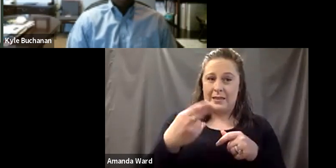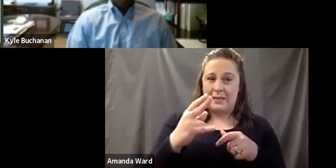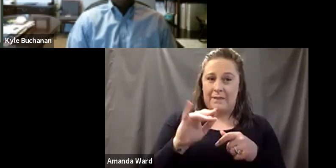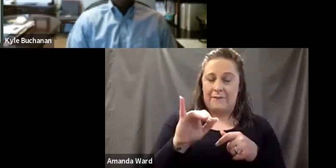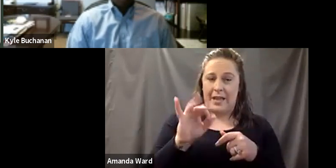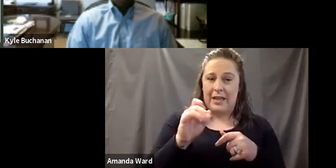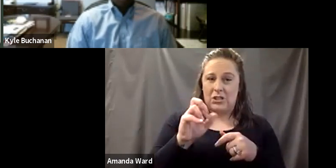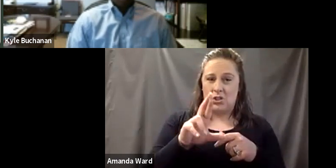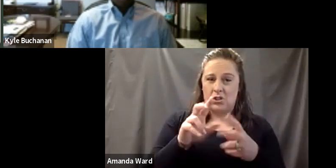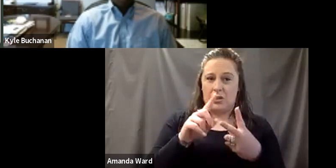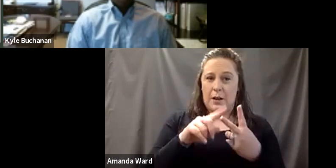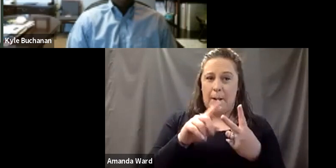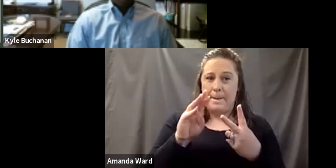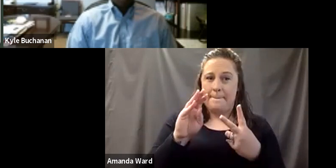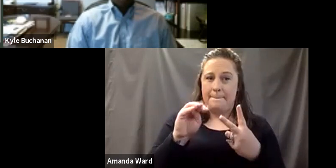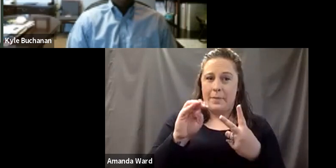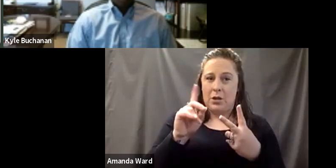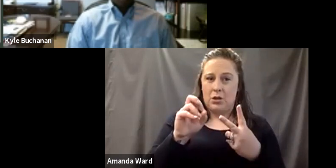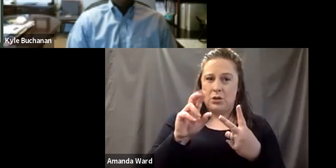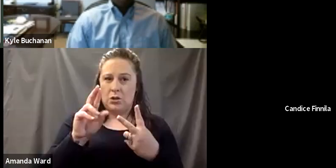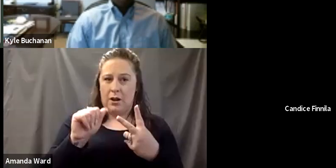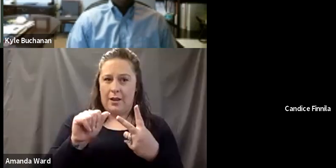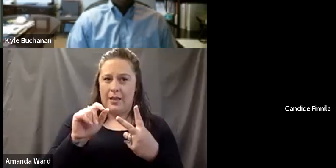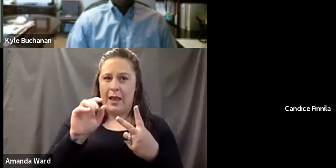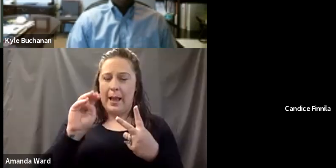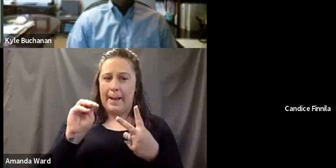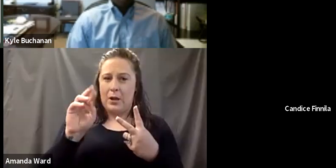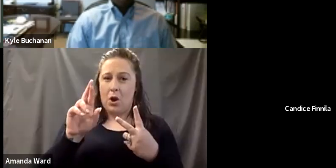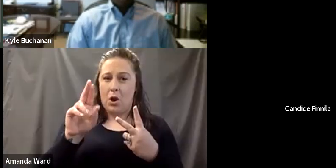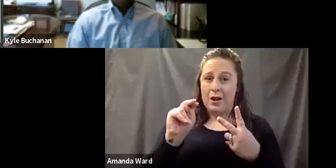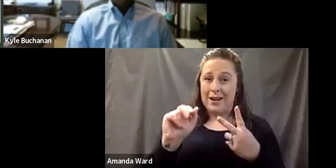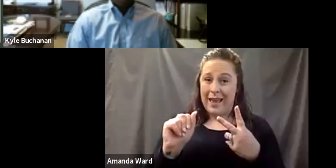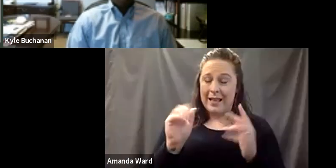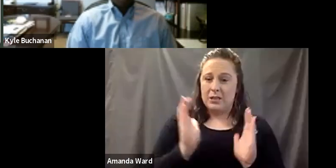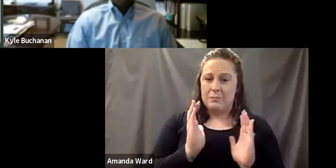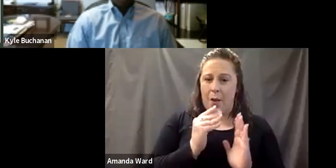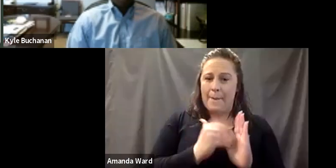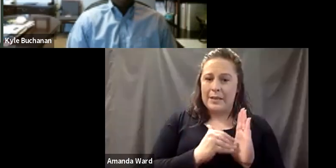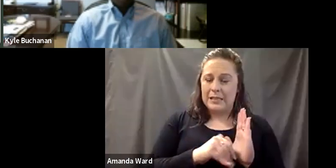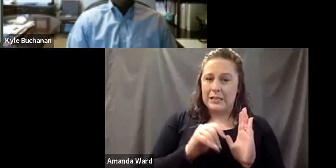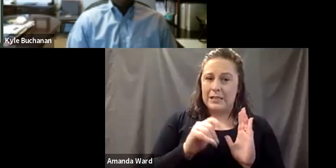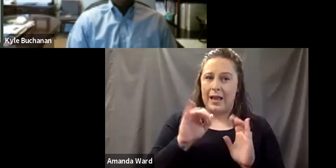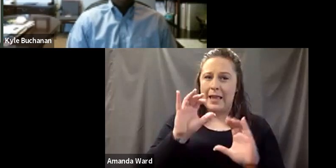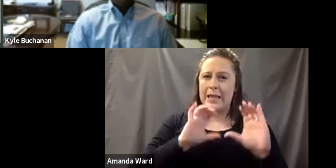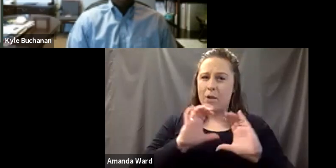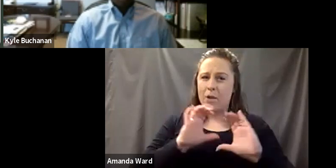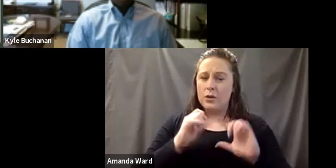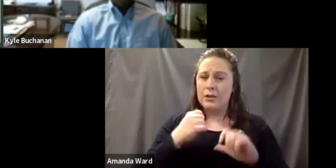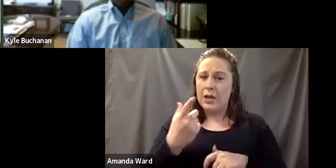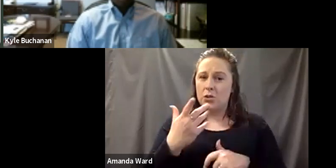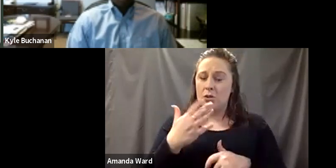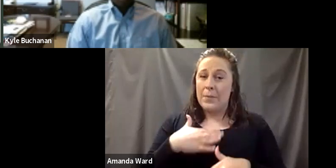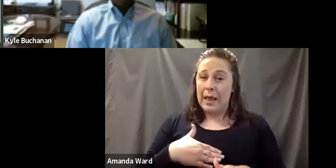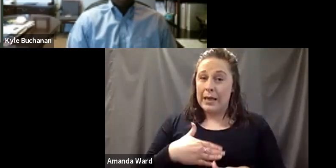Moderna. Both of those are mRNA vaccines. They use a small piece of mRNA, a chemical recipe that tells your body to